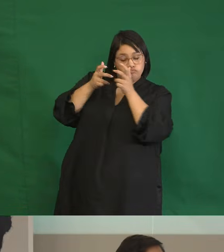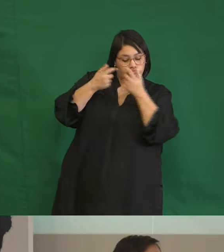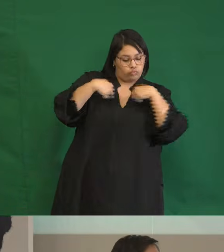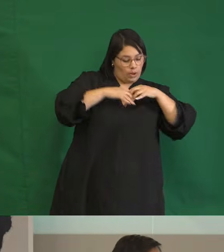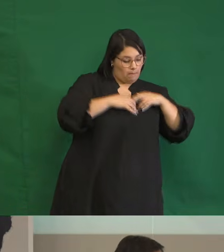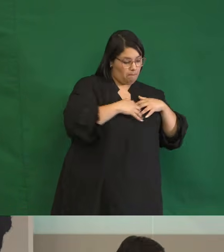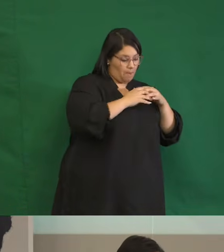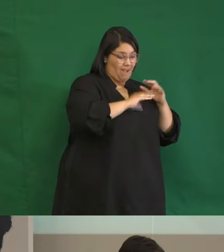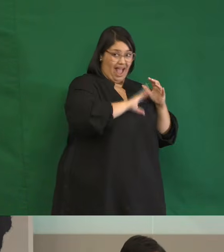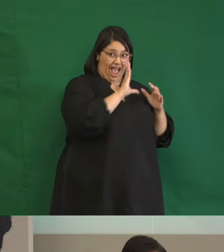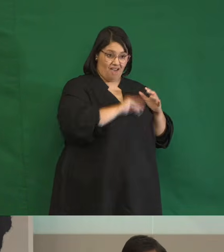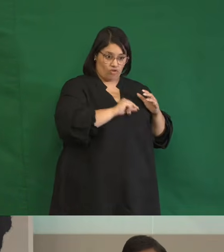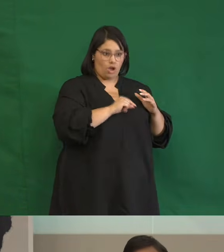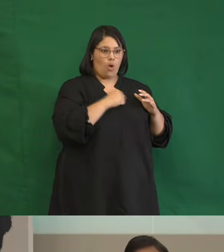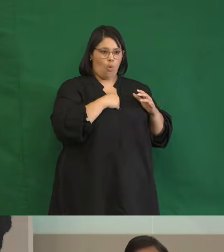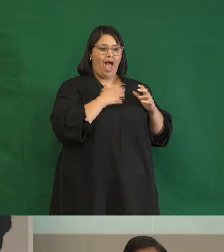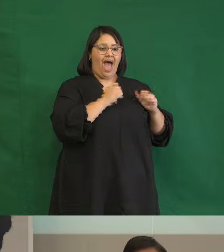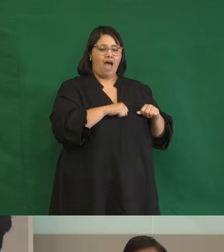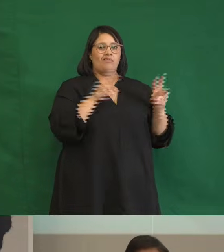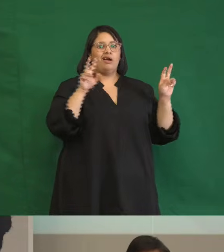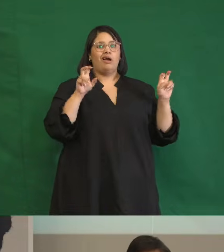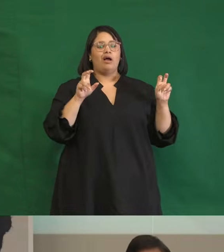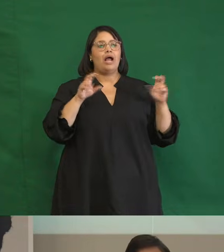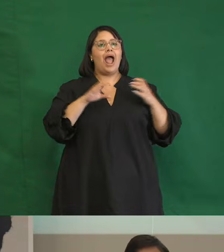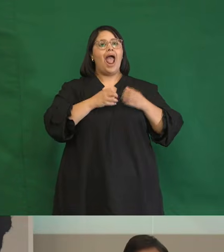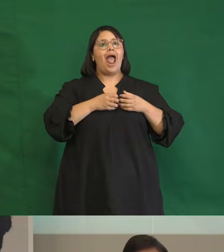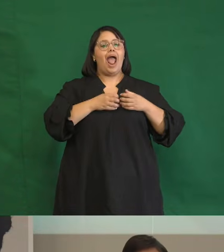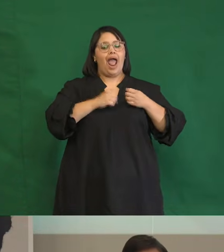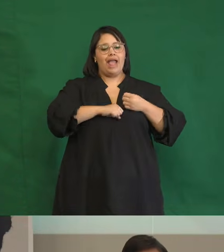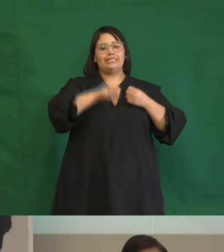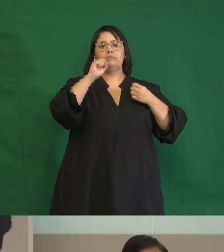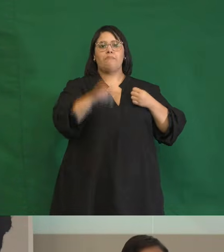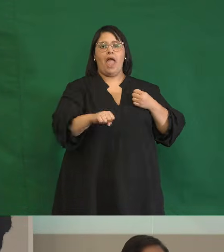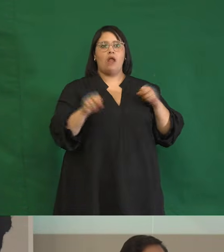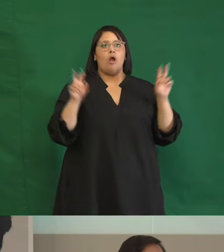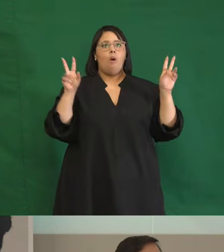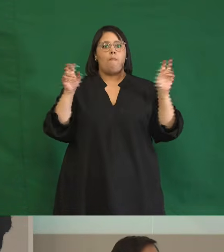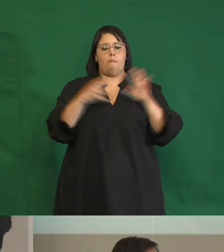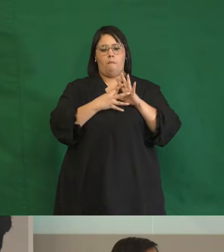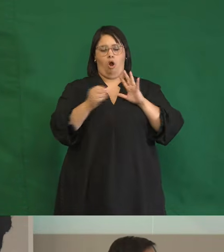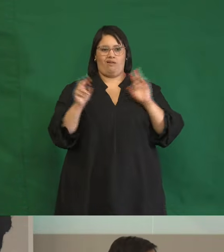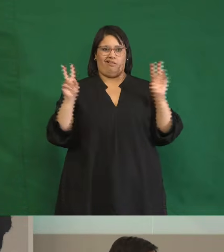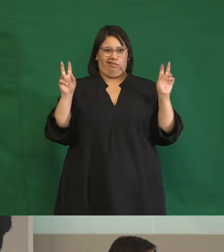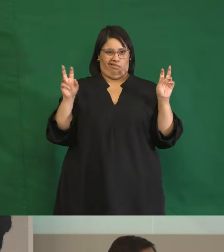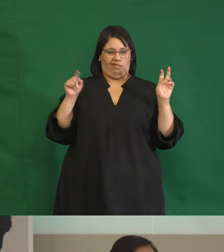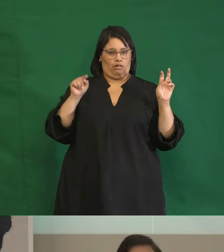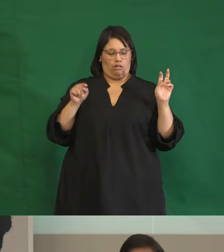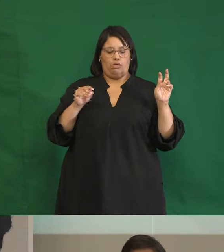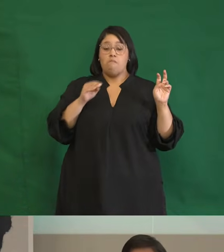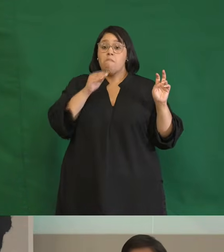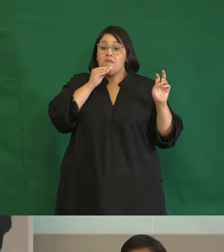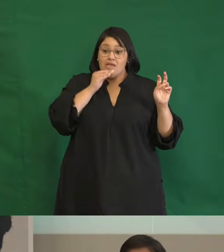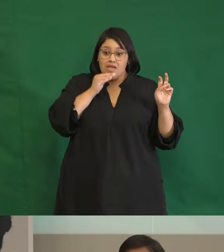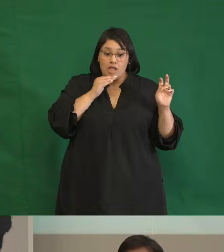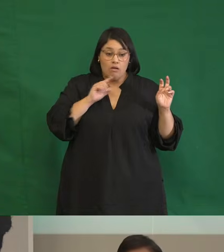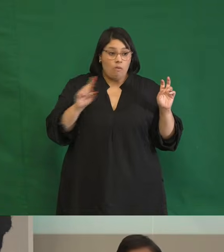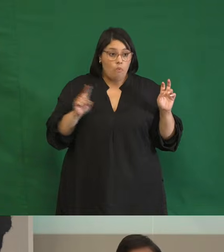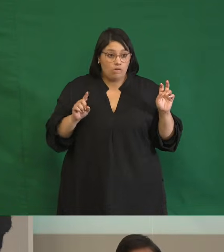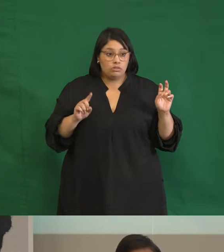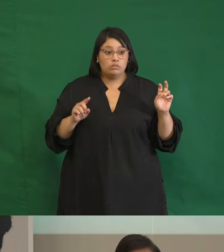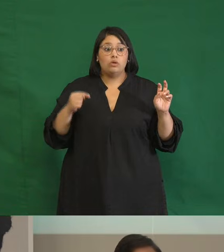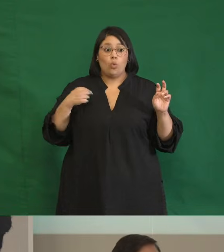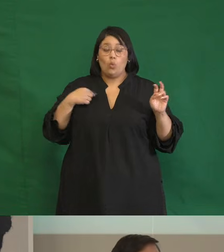the expand model. And this means that we really did start with the